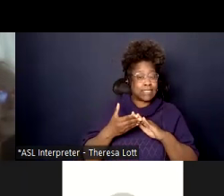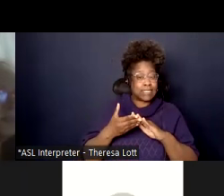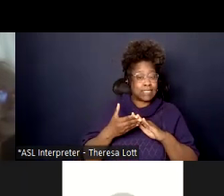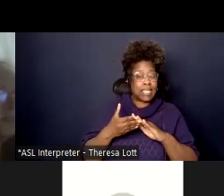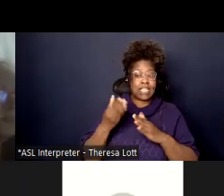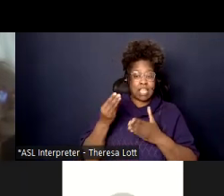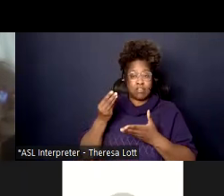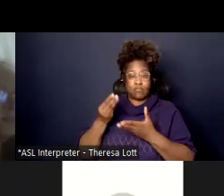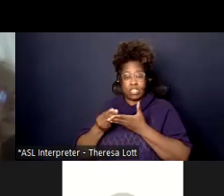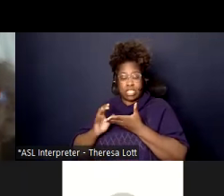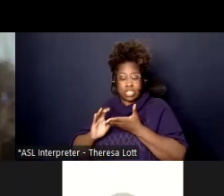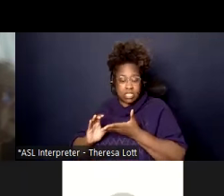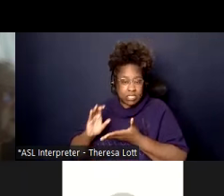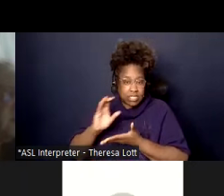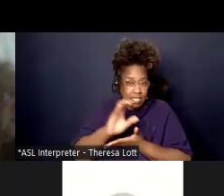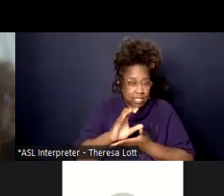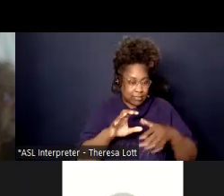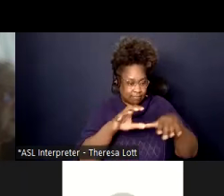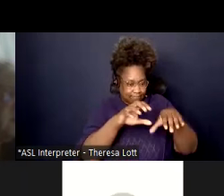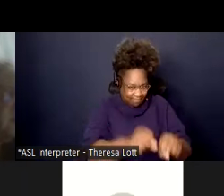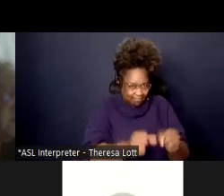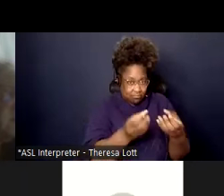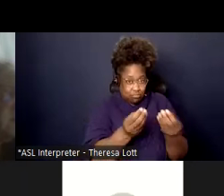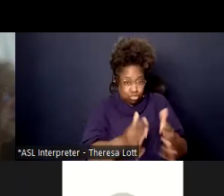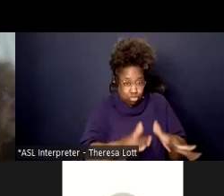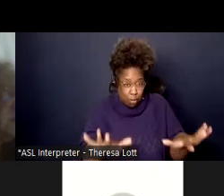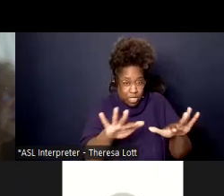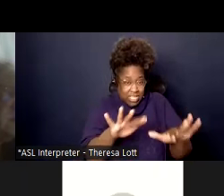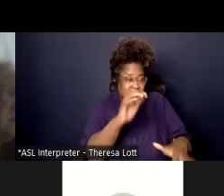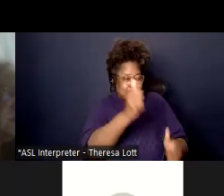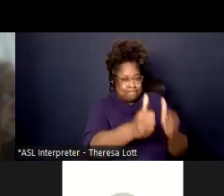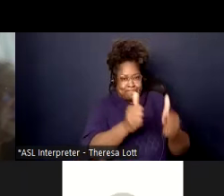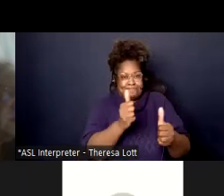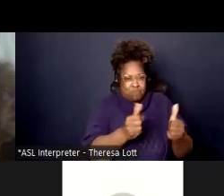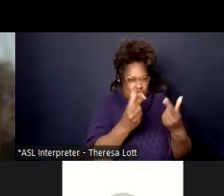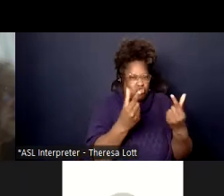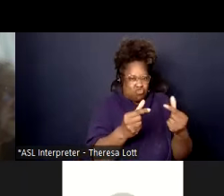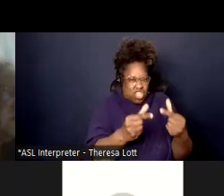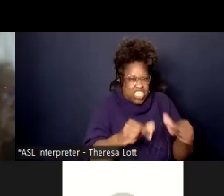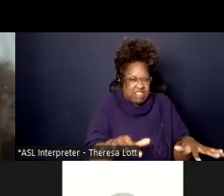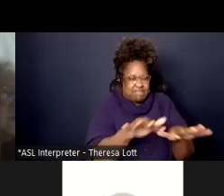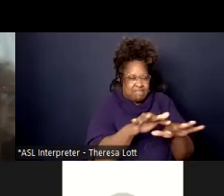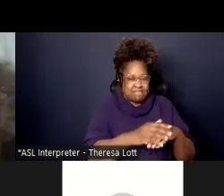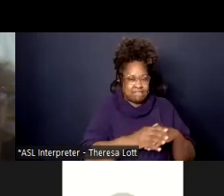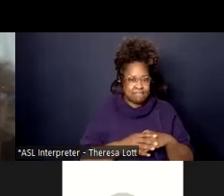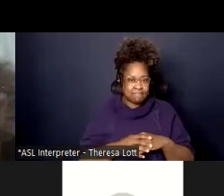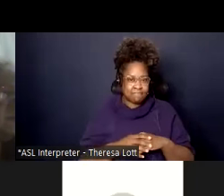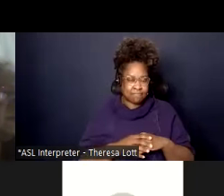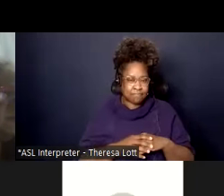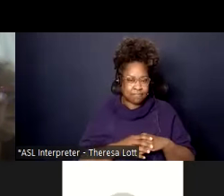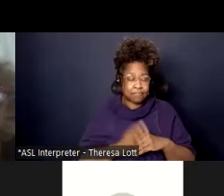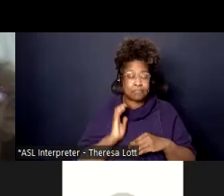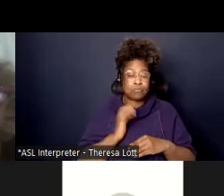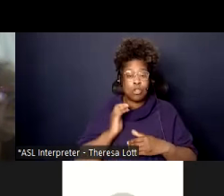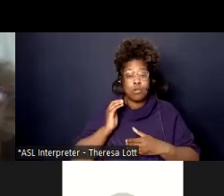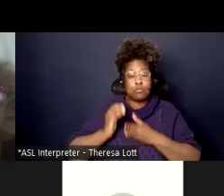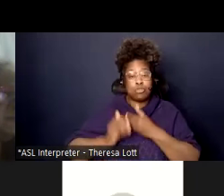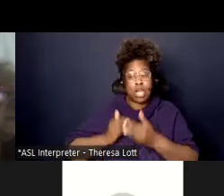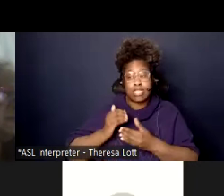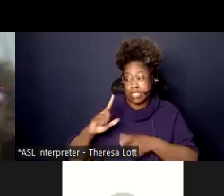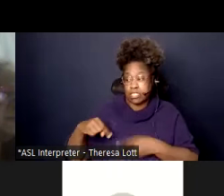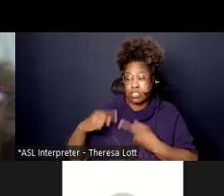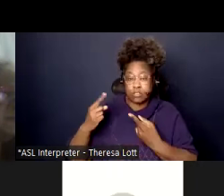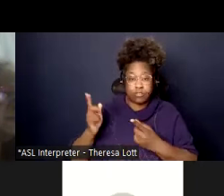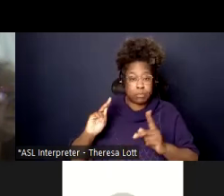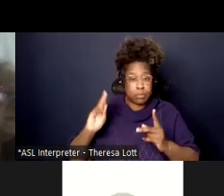acquire properties and implement green space. Something that, we found and what we've heard about in our process so far is that some